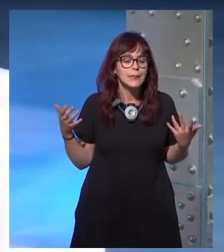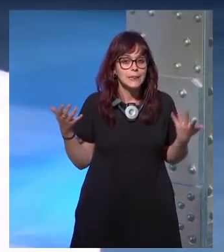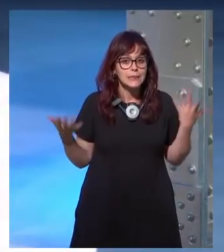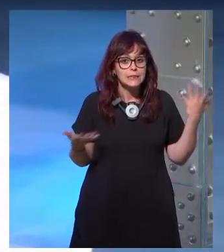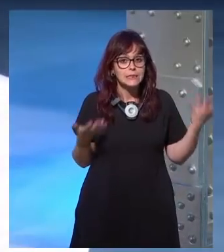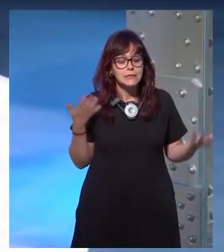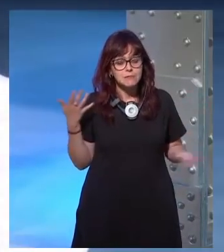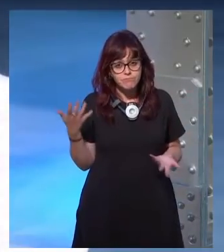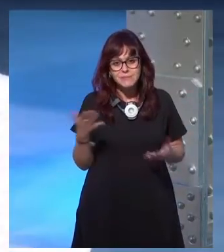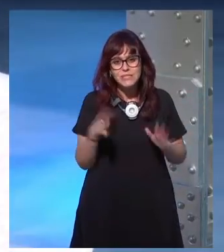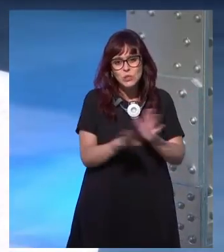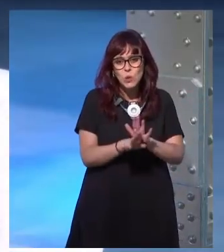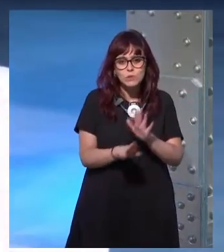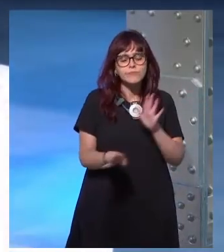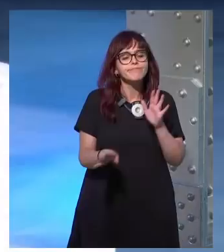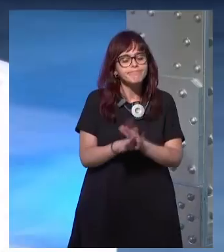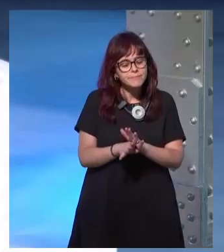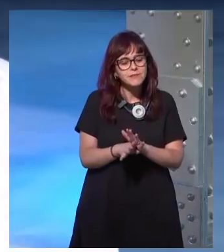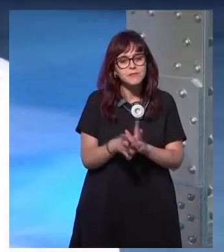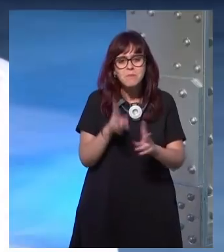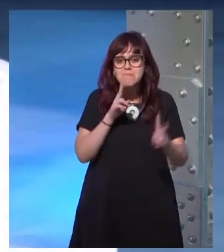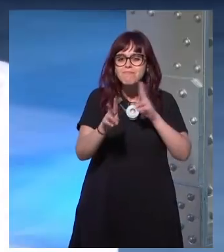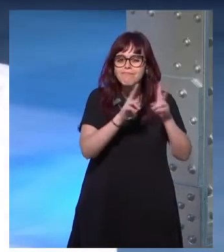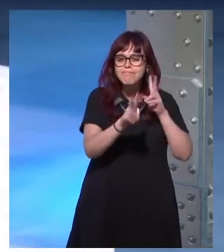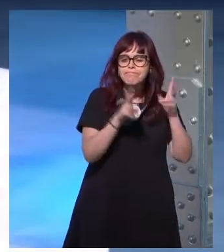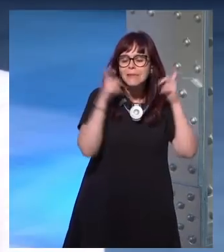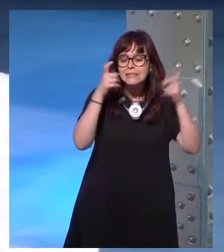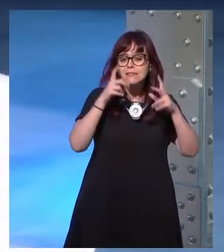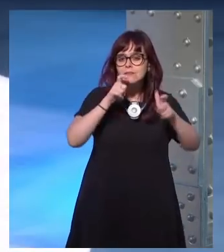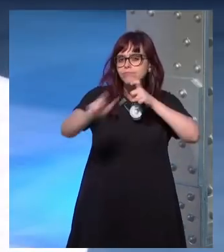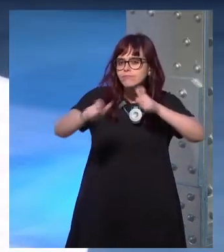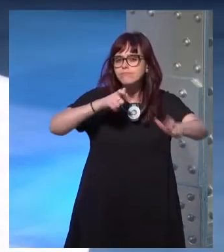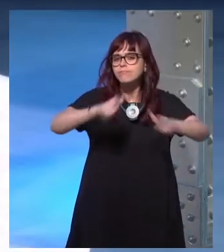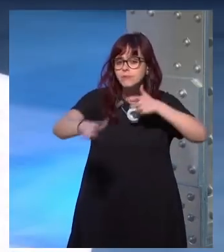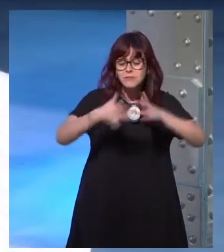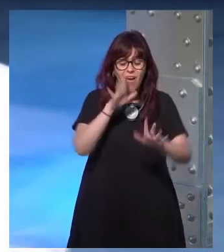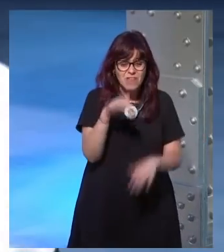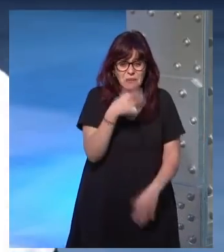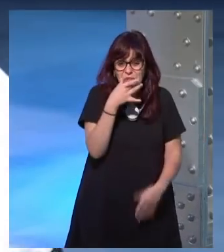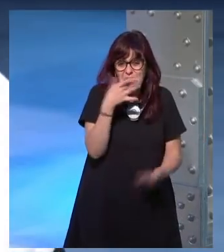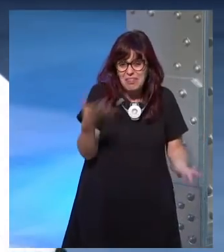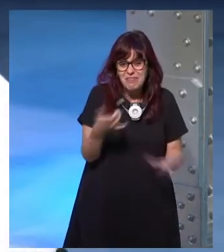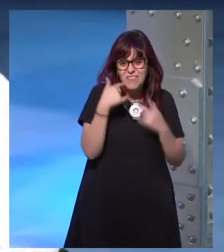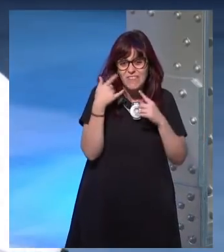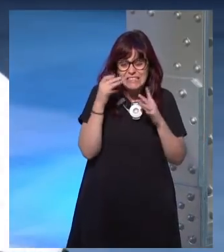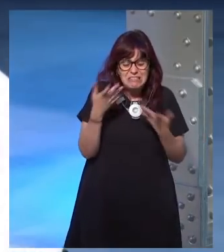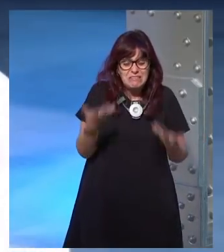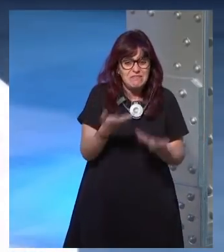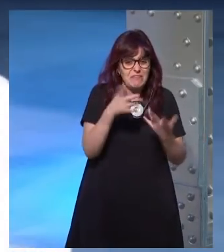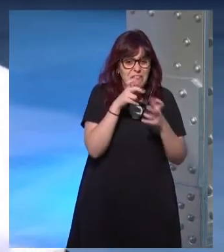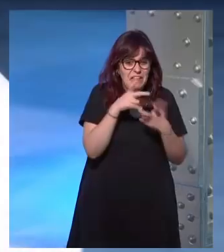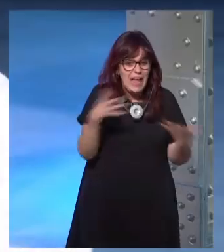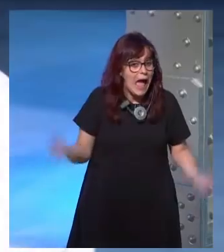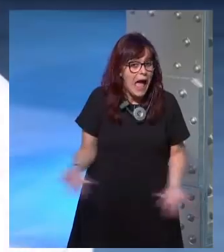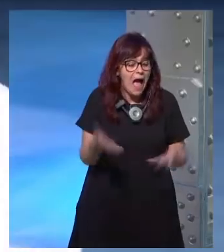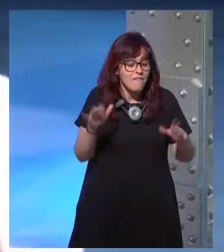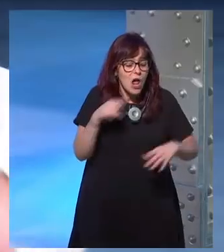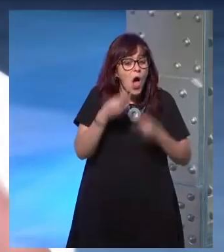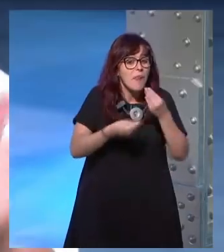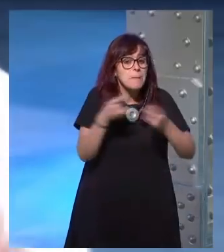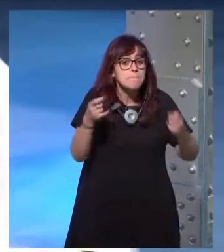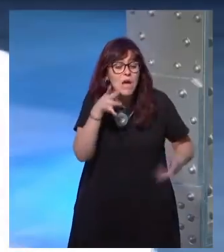why. I don't know why he does that. I've talked to Mer Lafferty, actually, who wrote the solo novelization. I'm like, here's how you lock down your Twitter feed. And she's like, I already